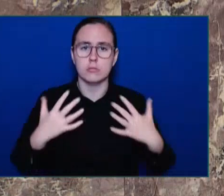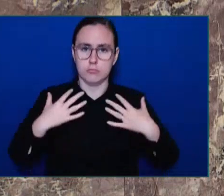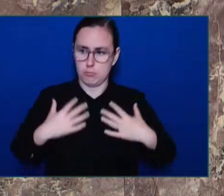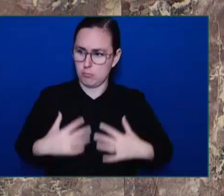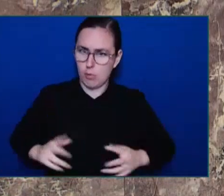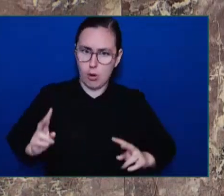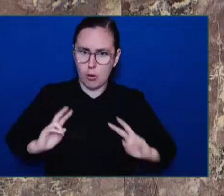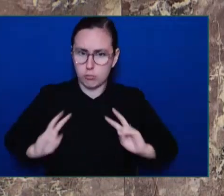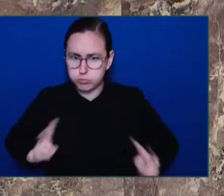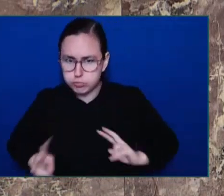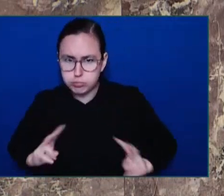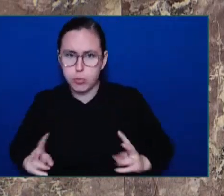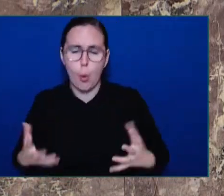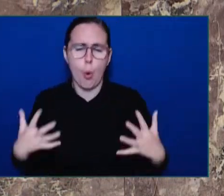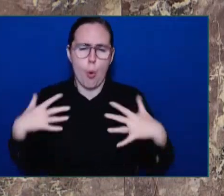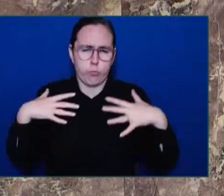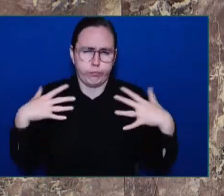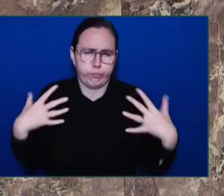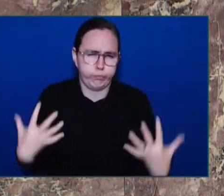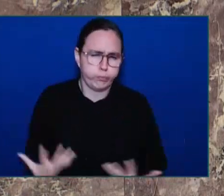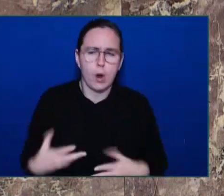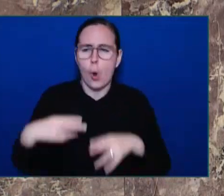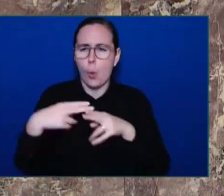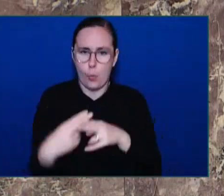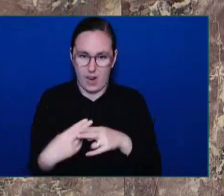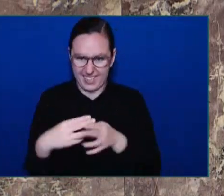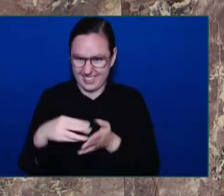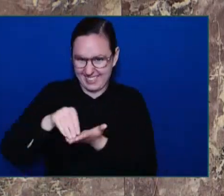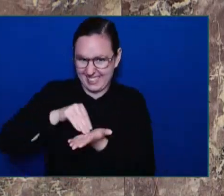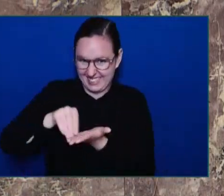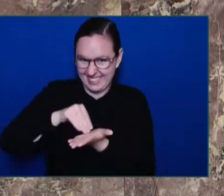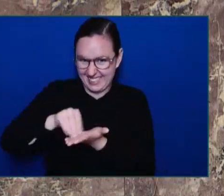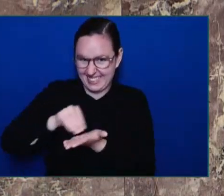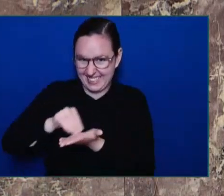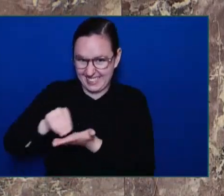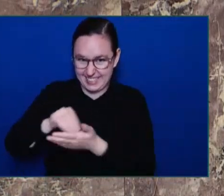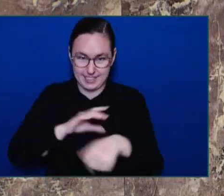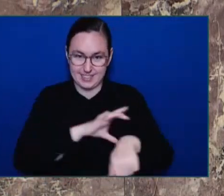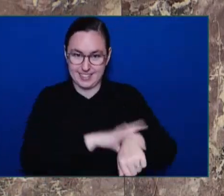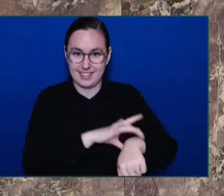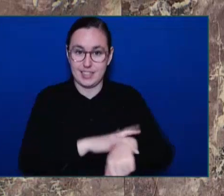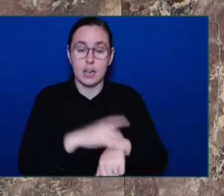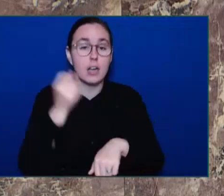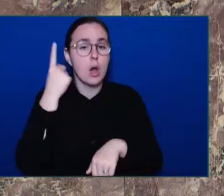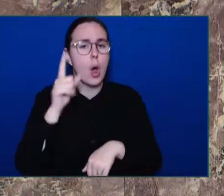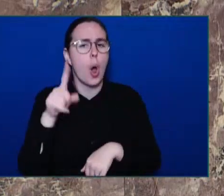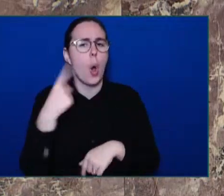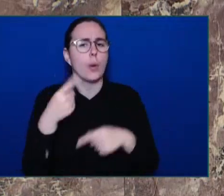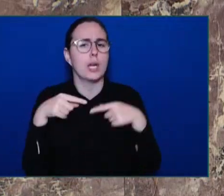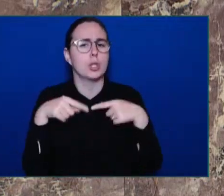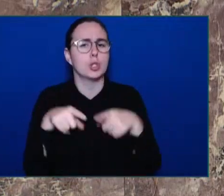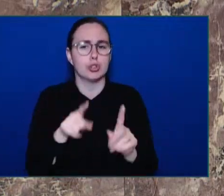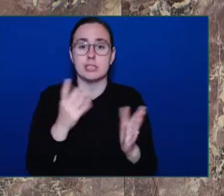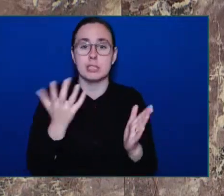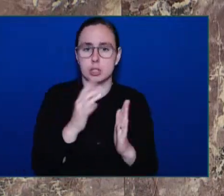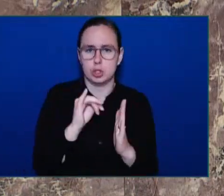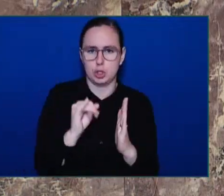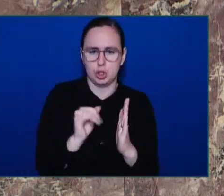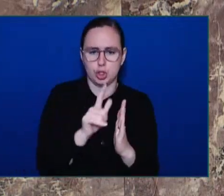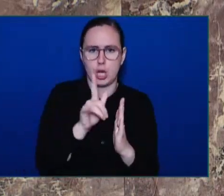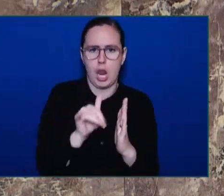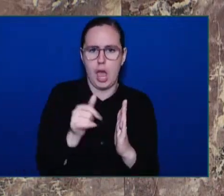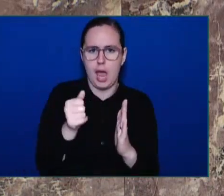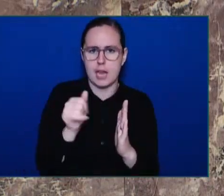only during the fall migration season from July 19th to September 23rd every year. The final count for the 2022